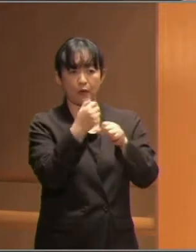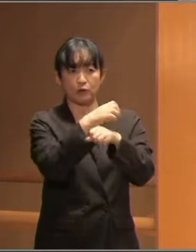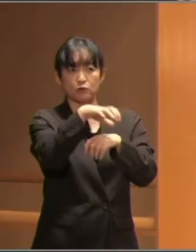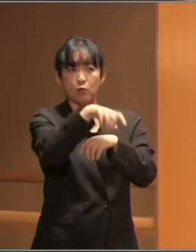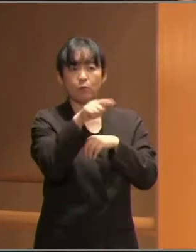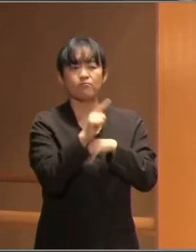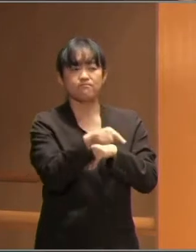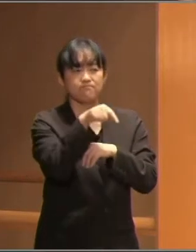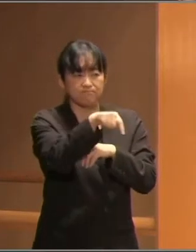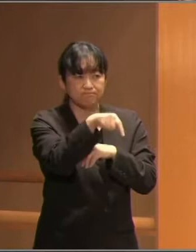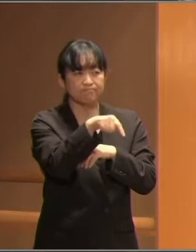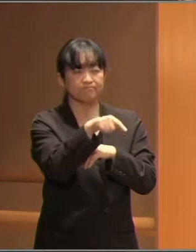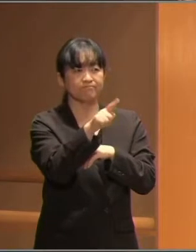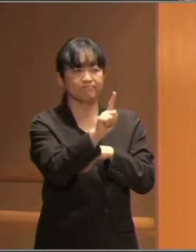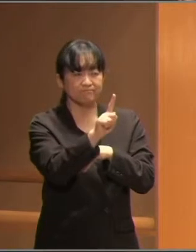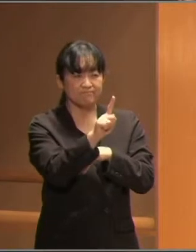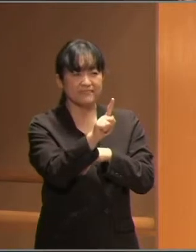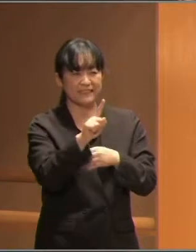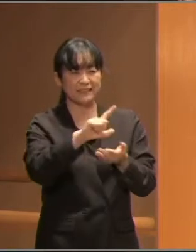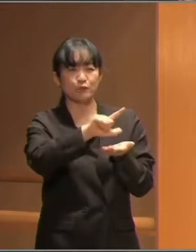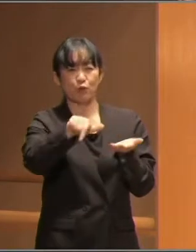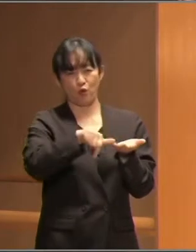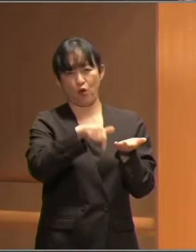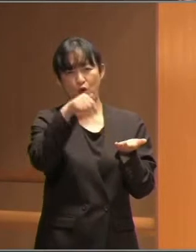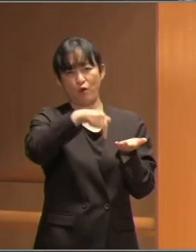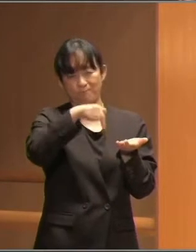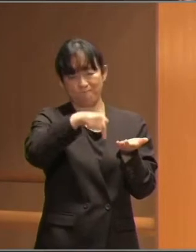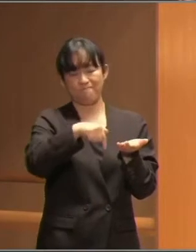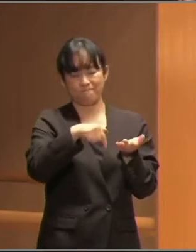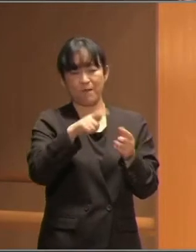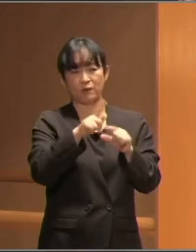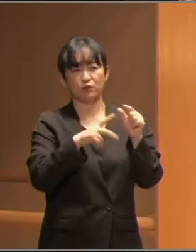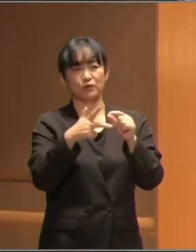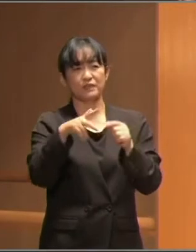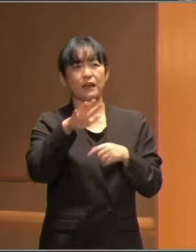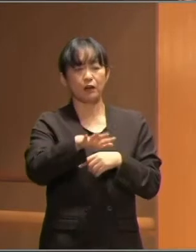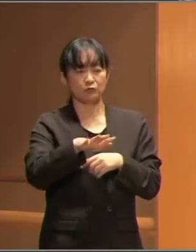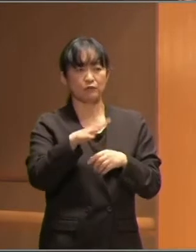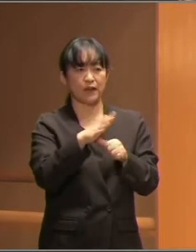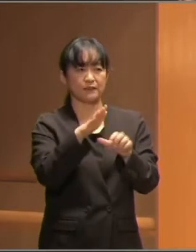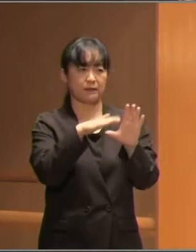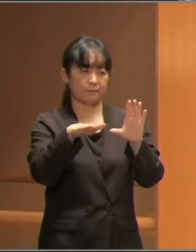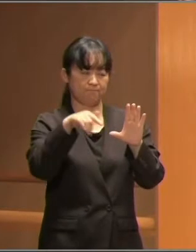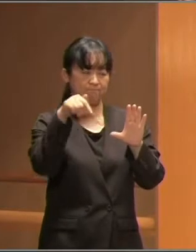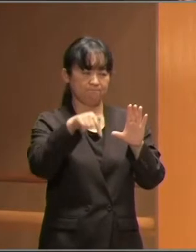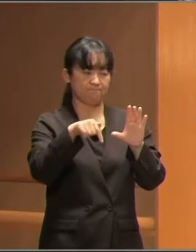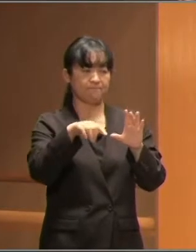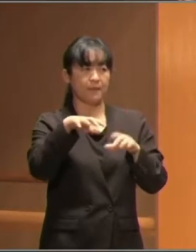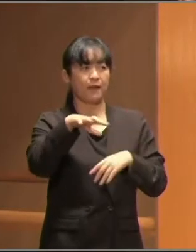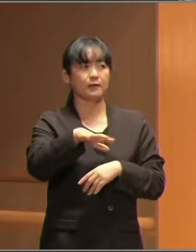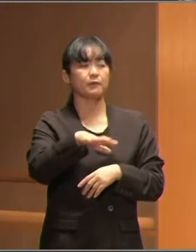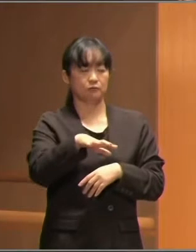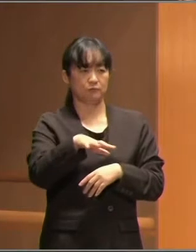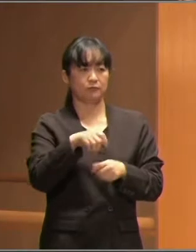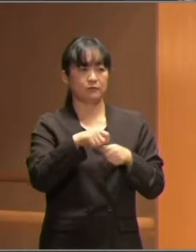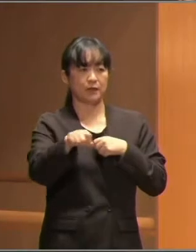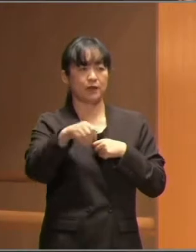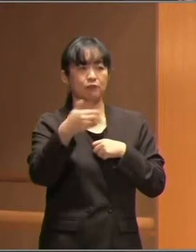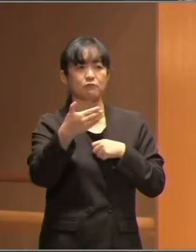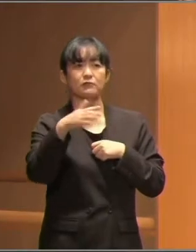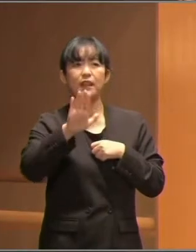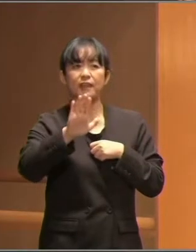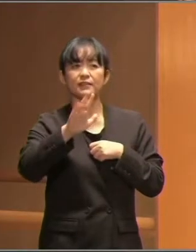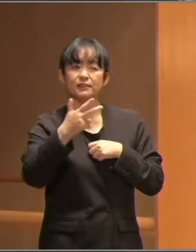Toyota R&D Laboratories is exactly located here in Aichi Prefecture of